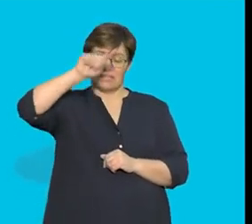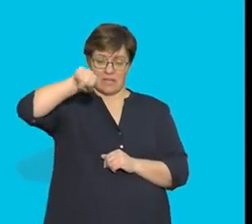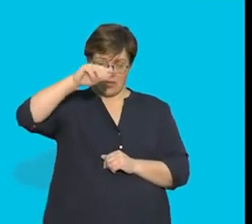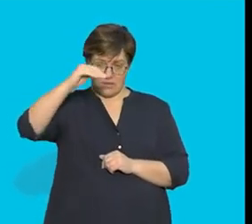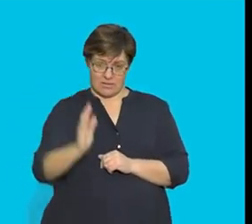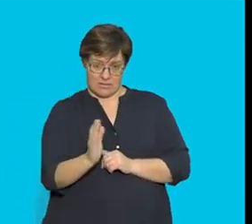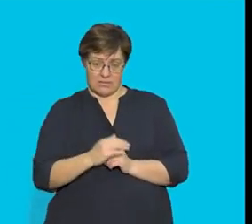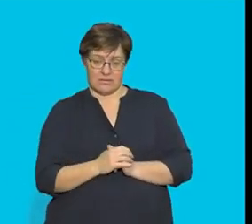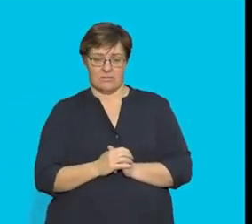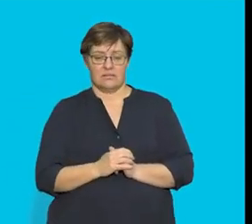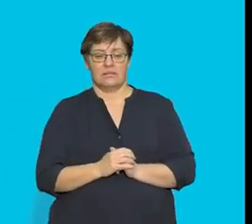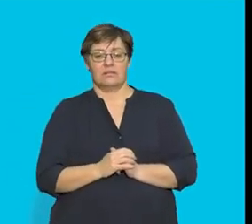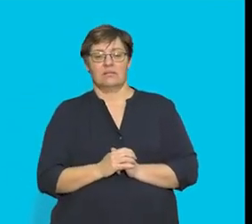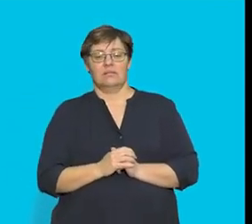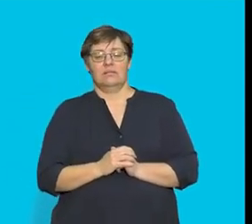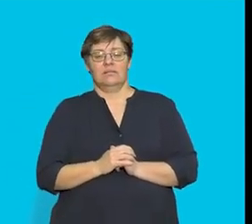minus theta.